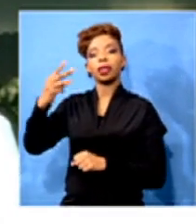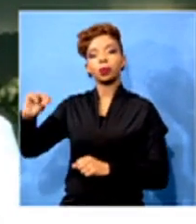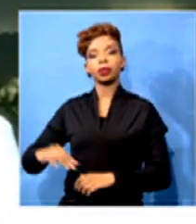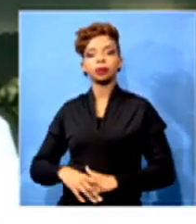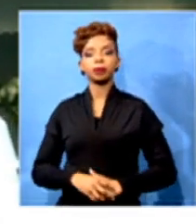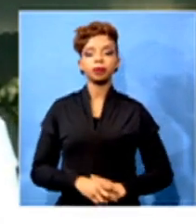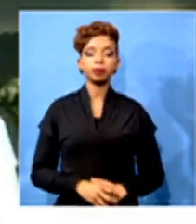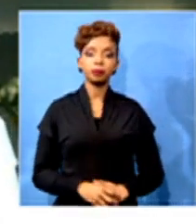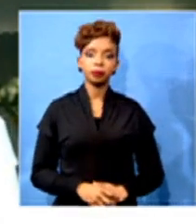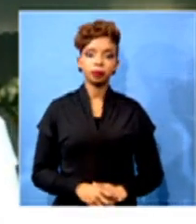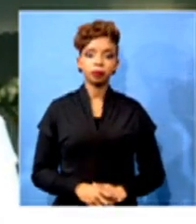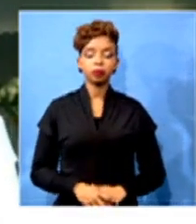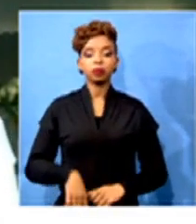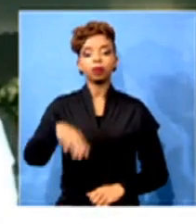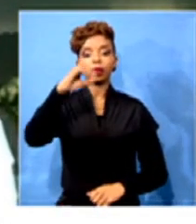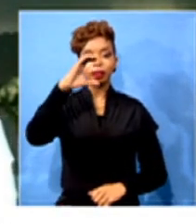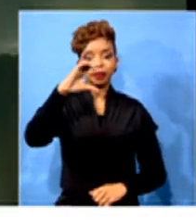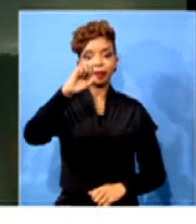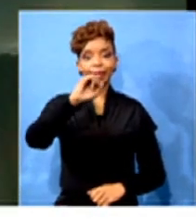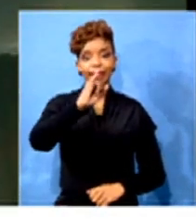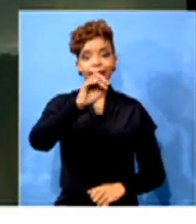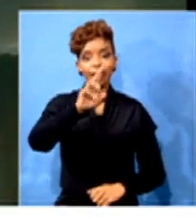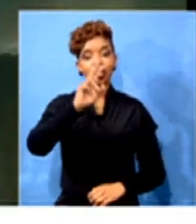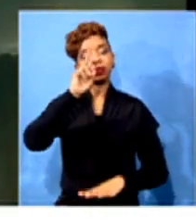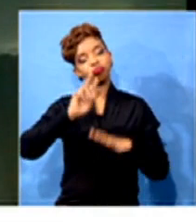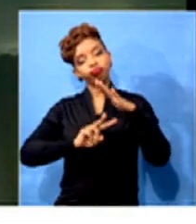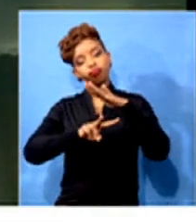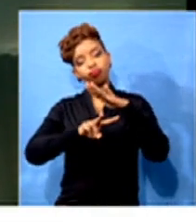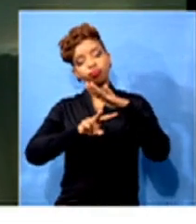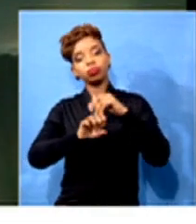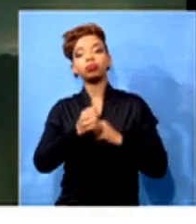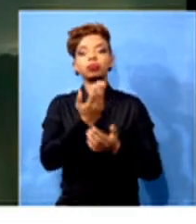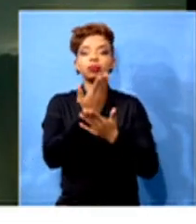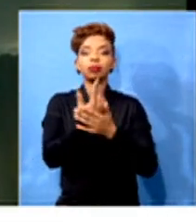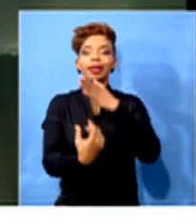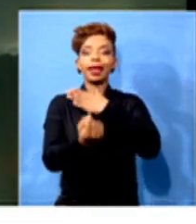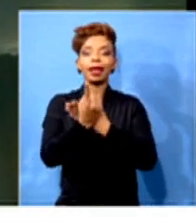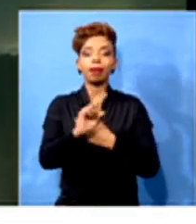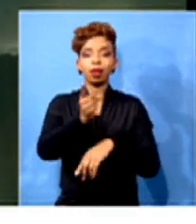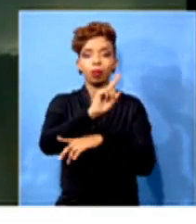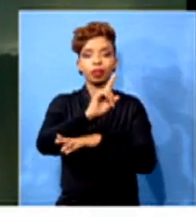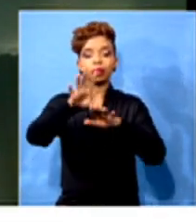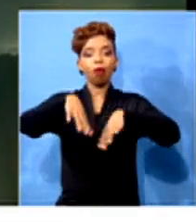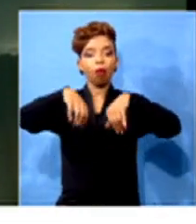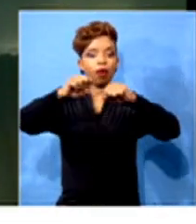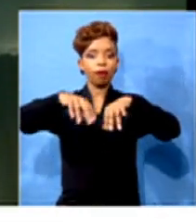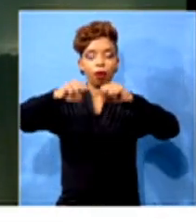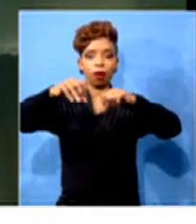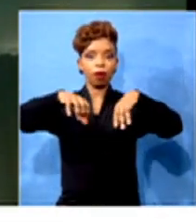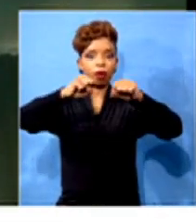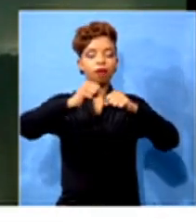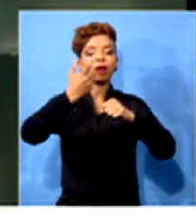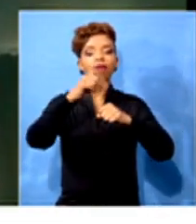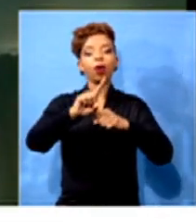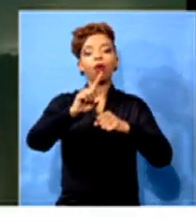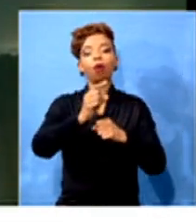So the CSIR projection is really that we expect a high probability of load shedding over the next probably 18 months to